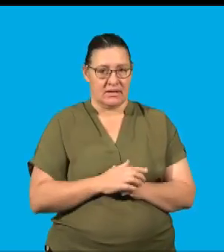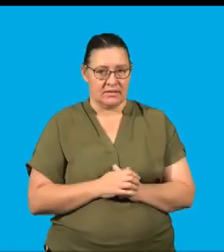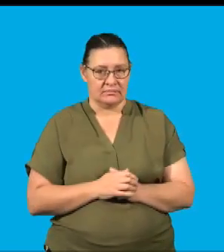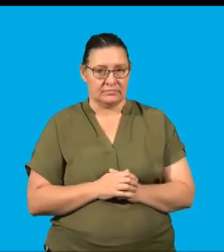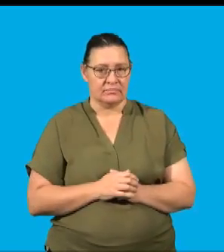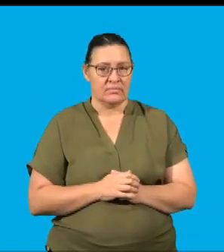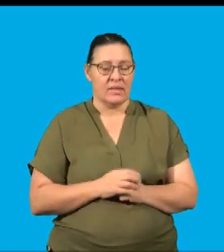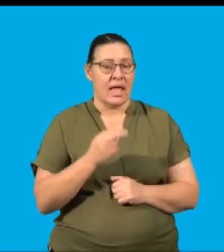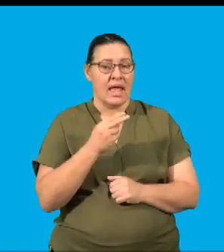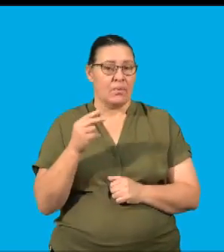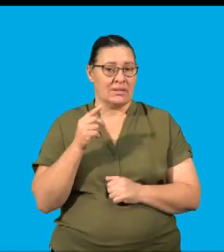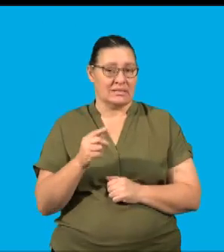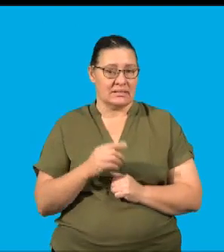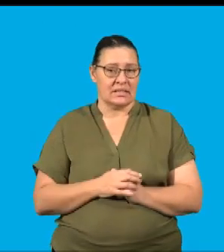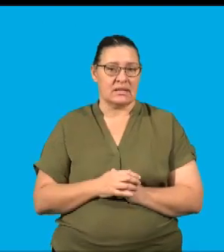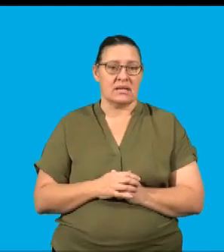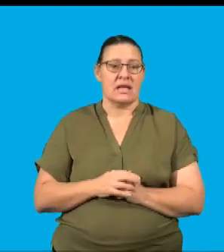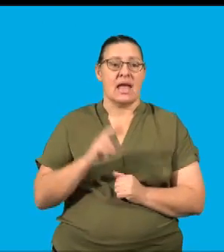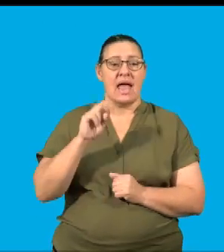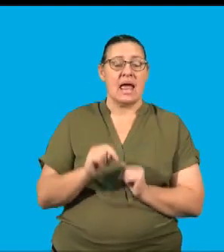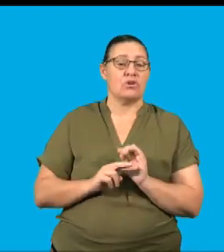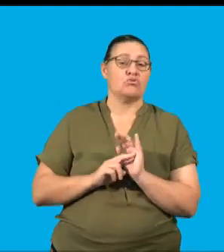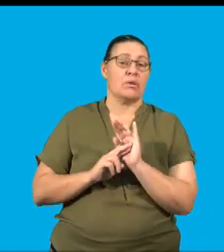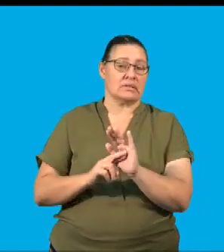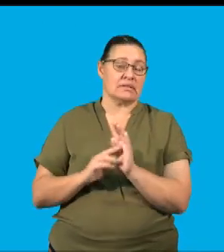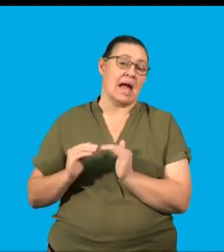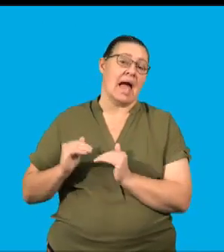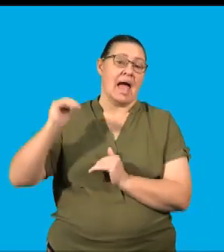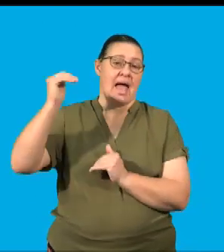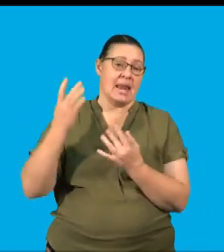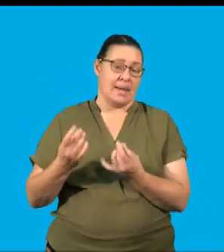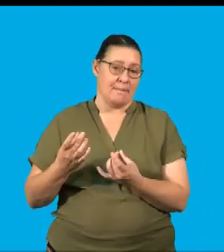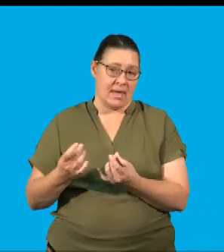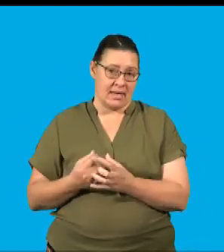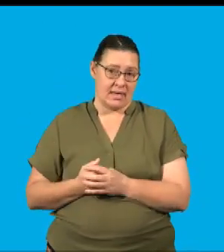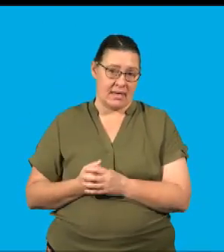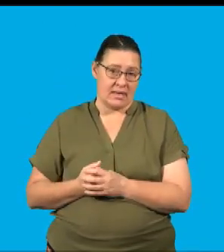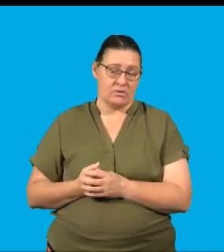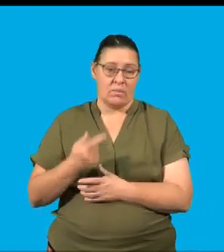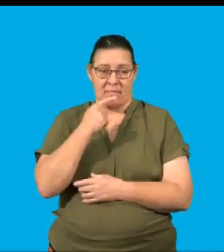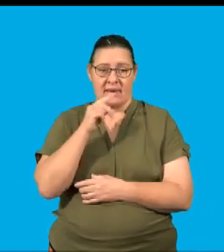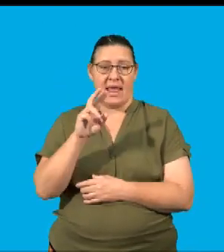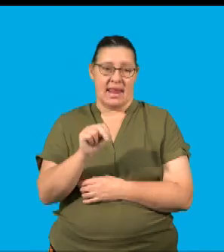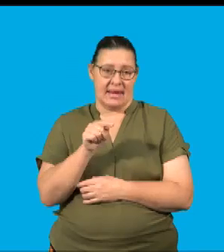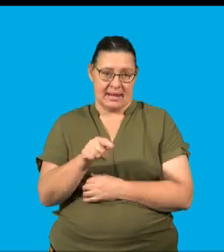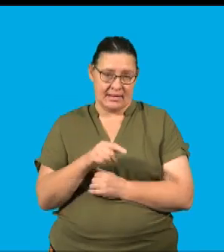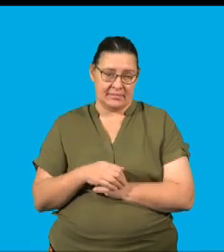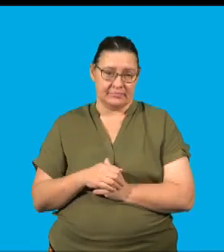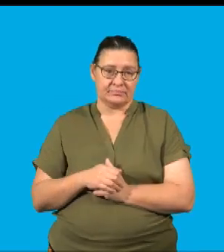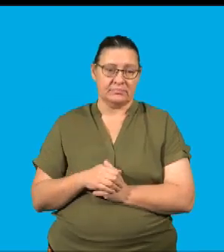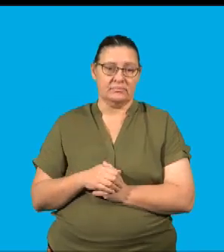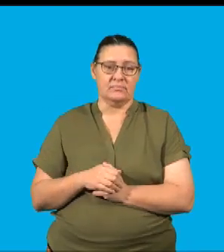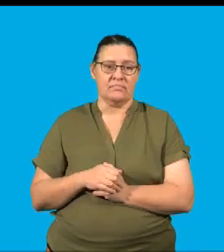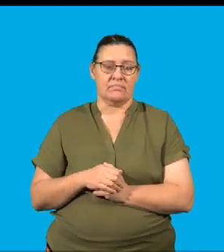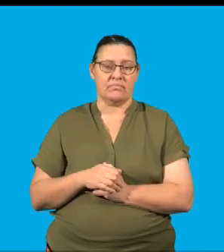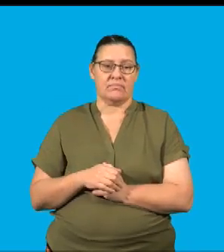4,527 equals to. They say N represents the highest number, meaning it represents the maximum.